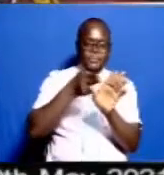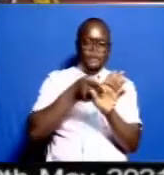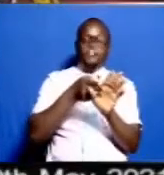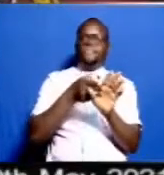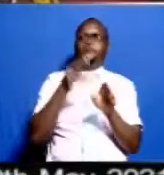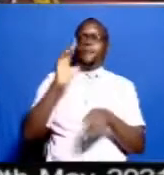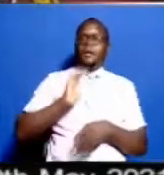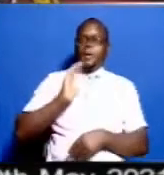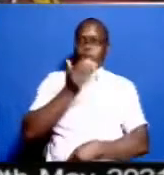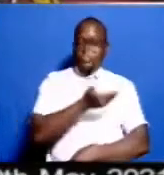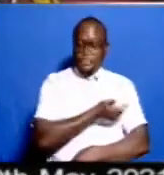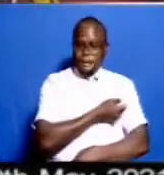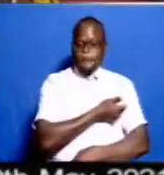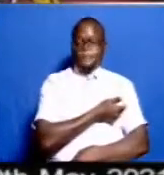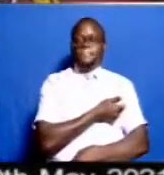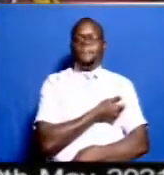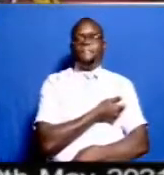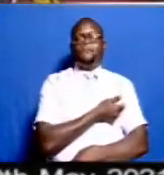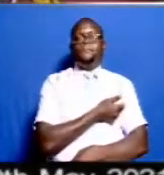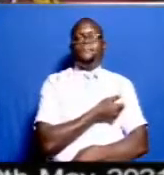the committee